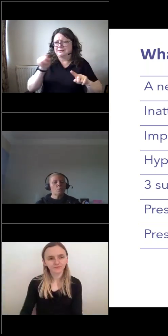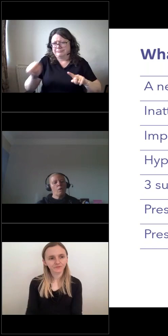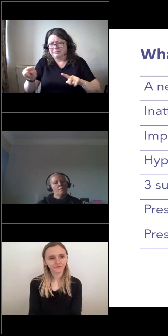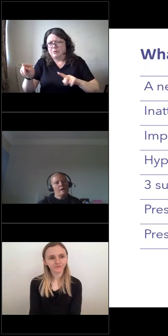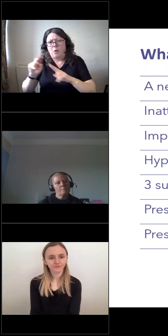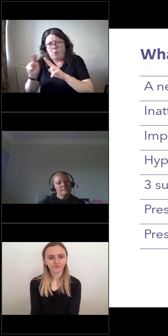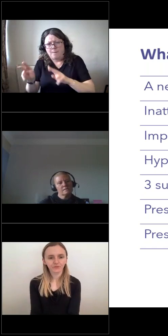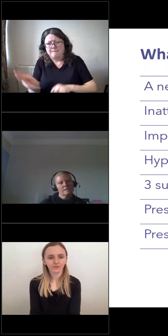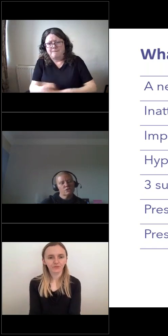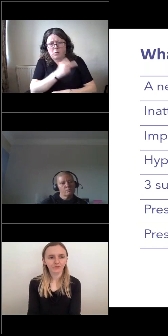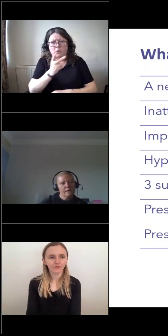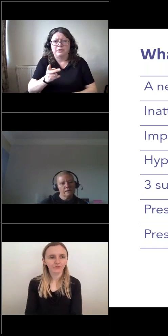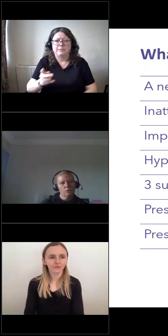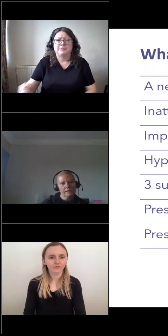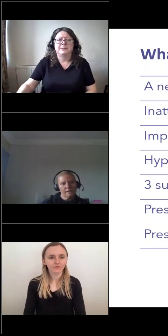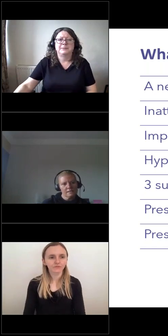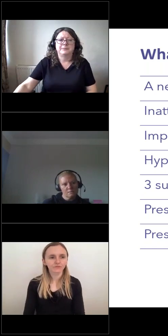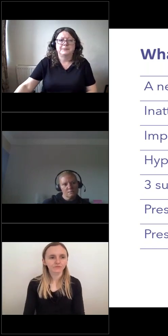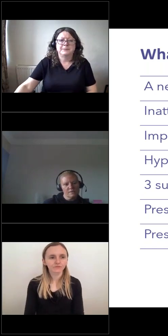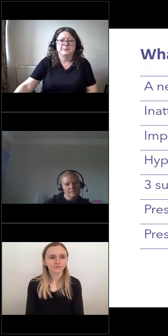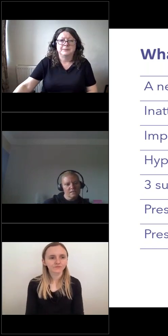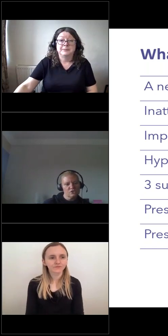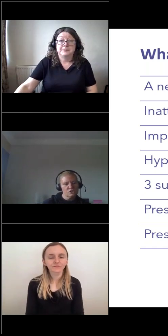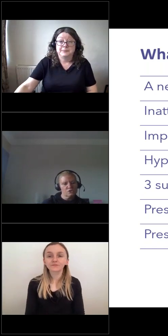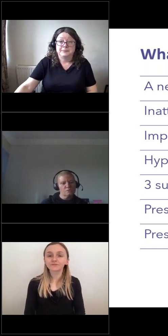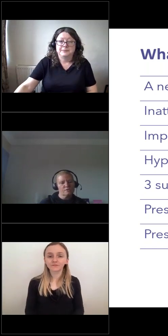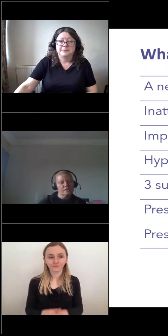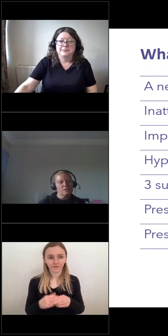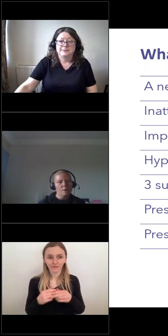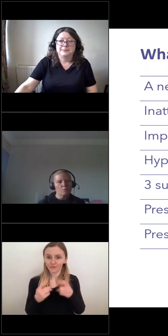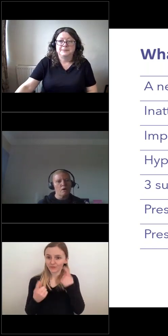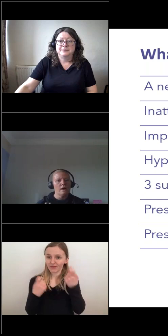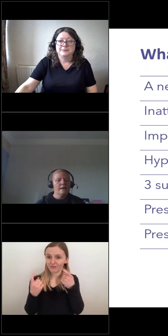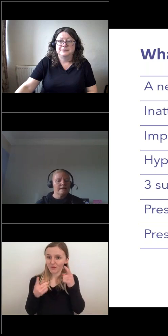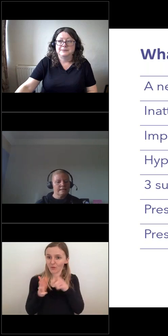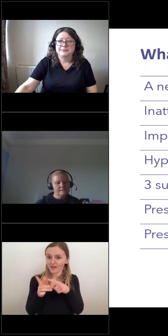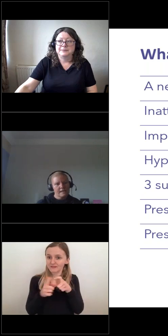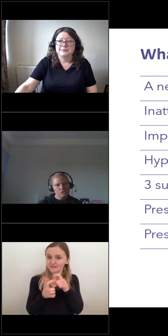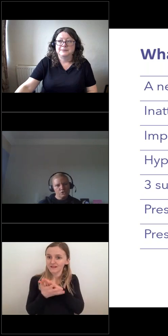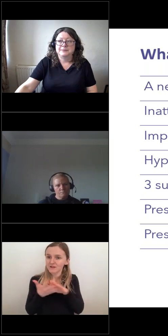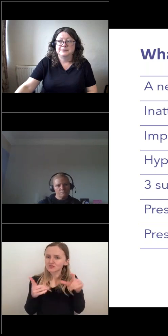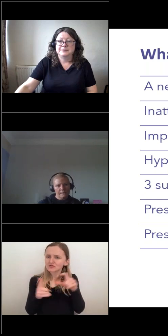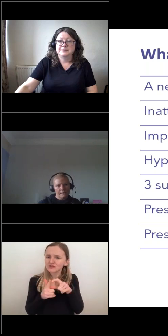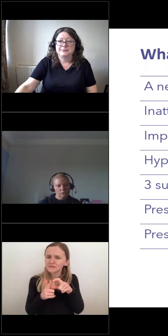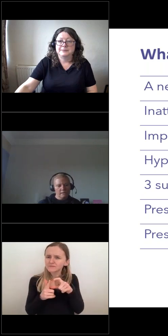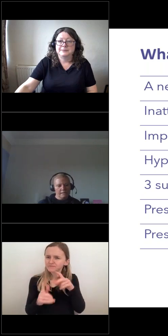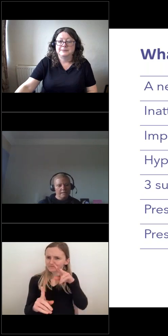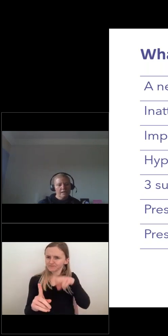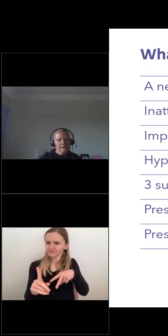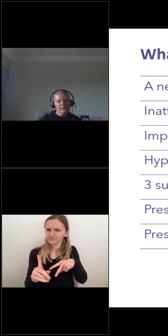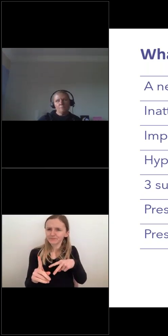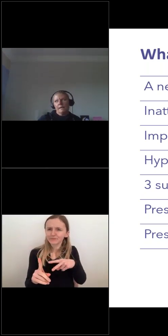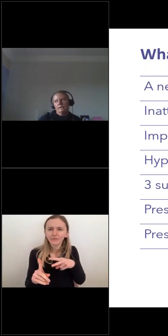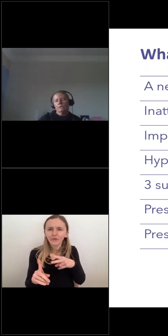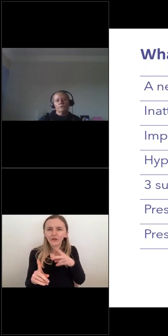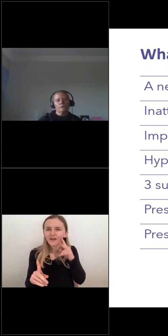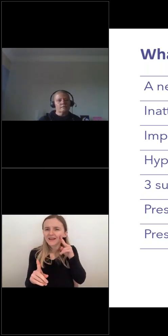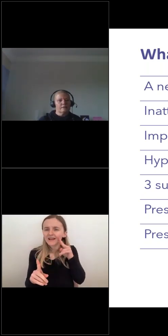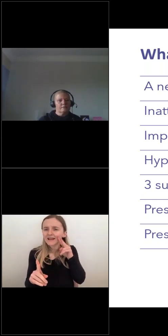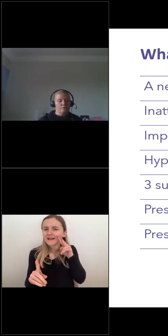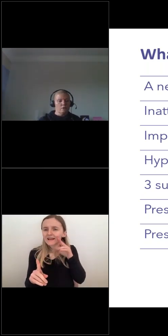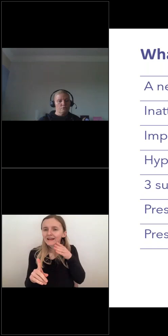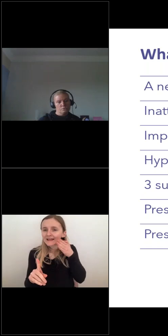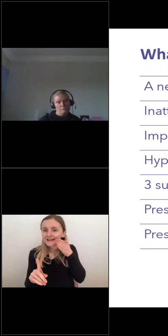about what that presentation might look like in terms of ADHD, so thinking about what inattention might look like, it might